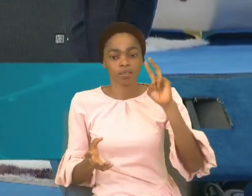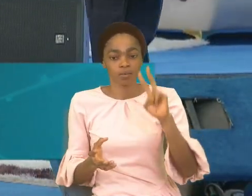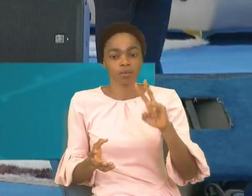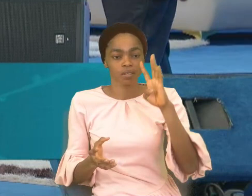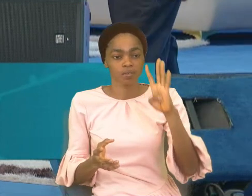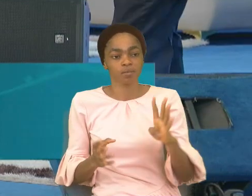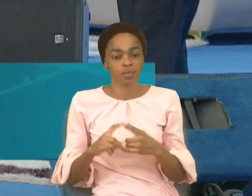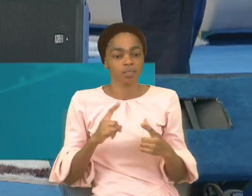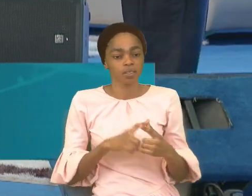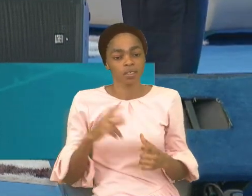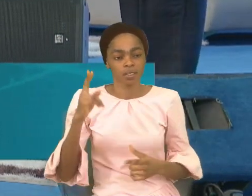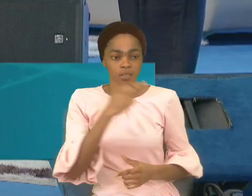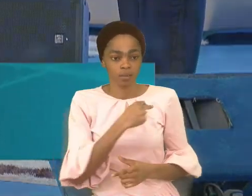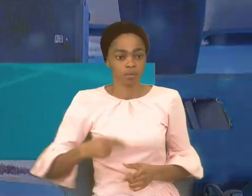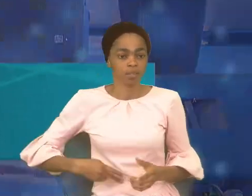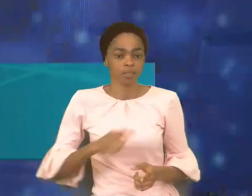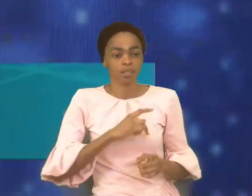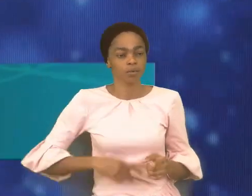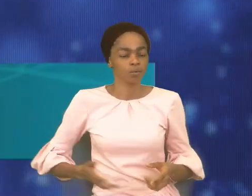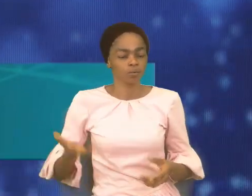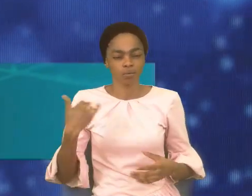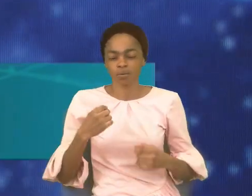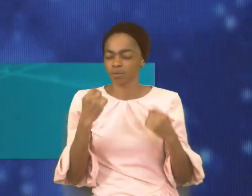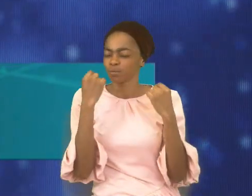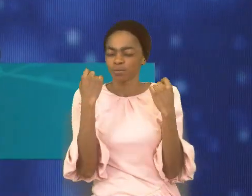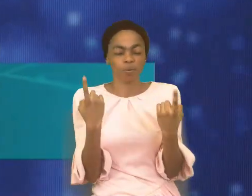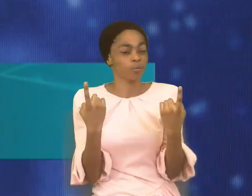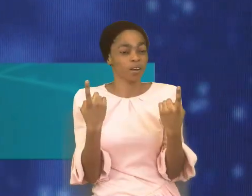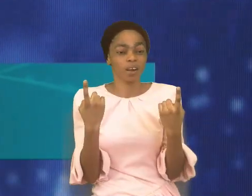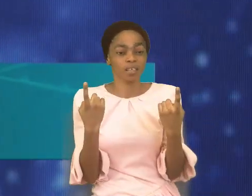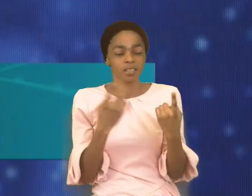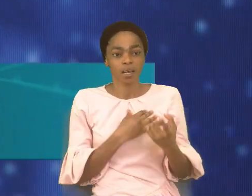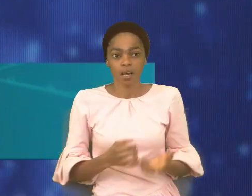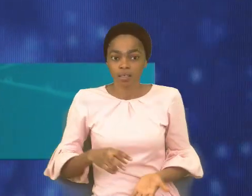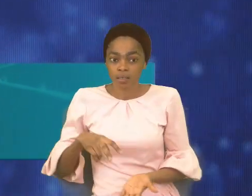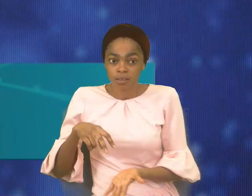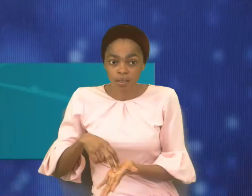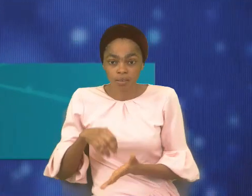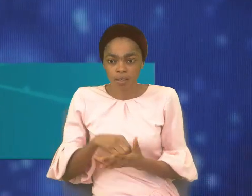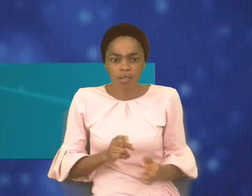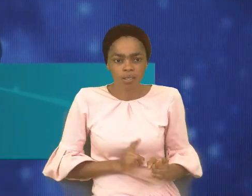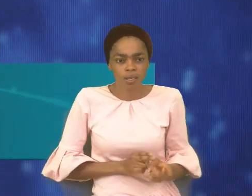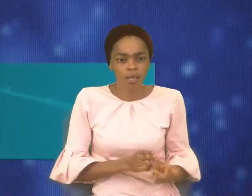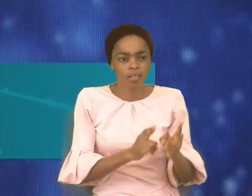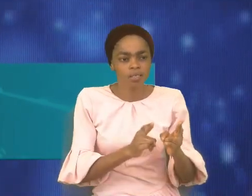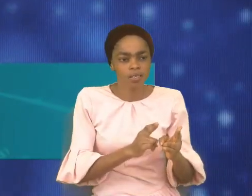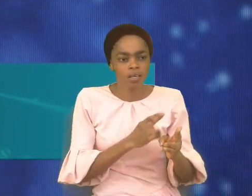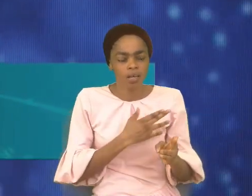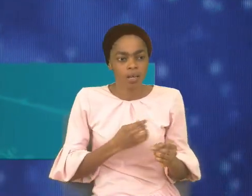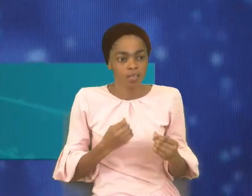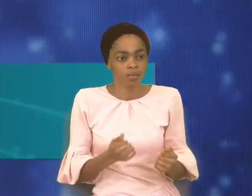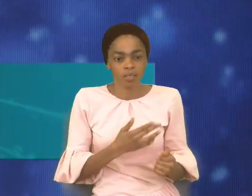amazed, and rose up in haste. And he spake and said unto his counselors, did not